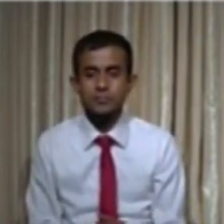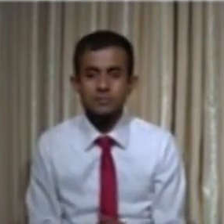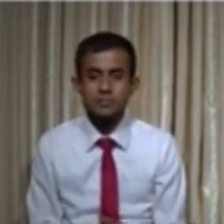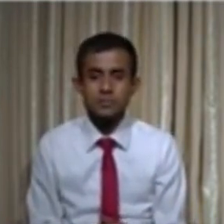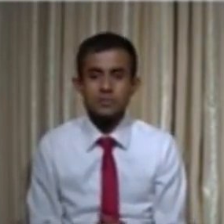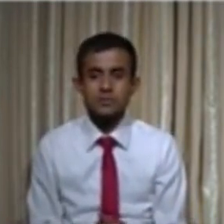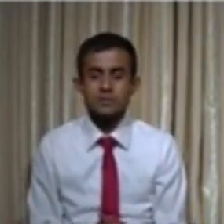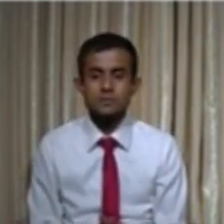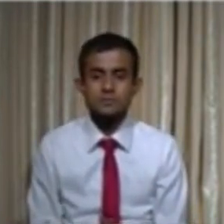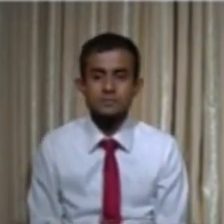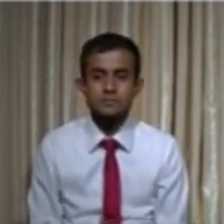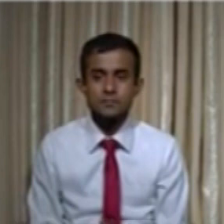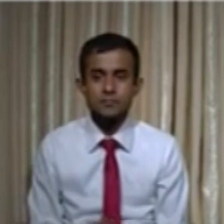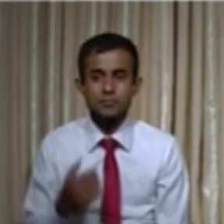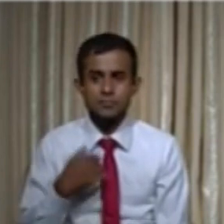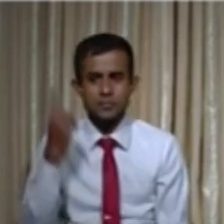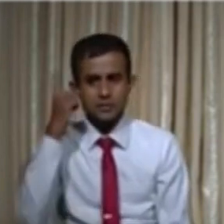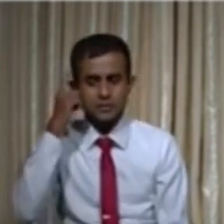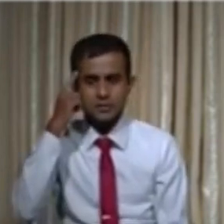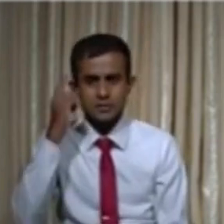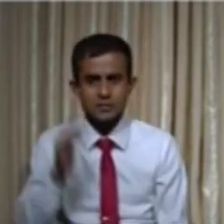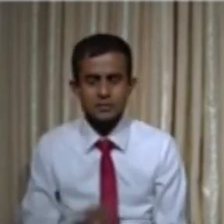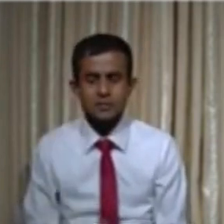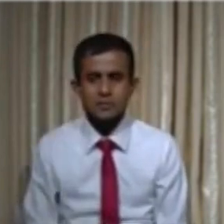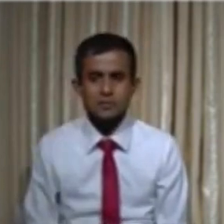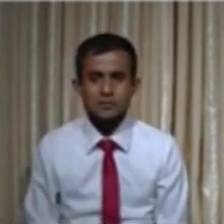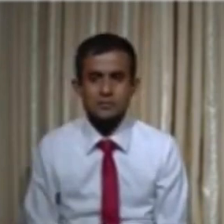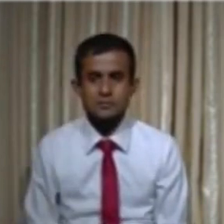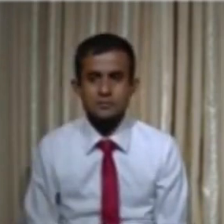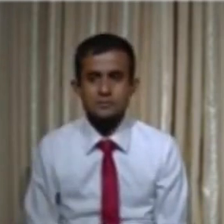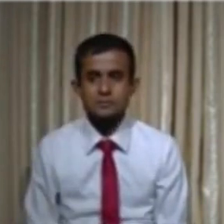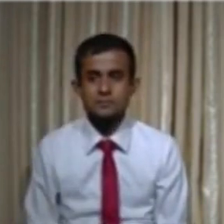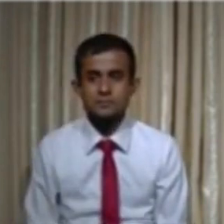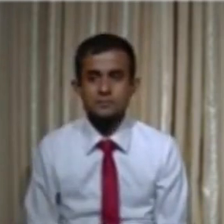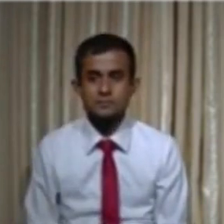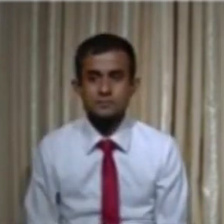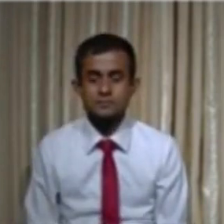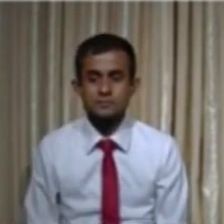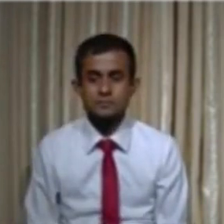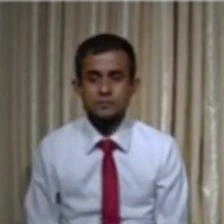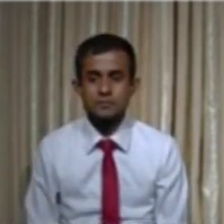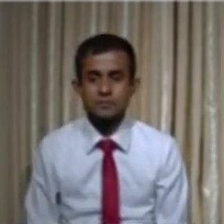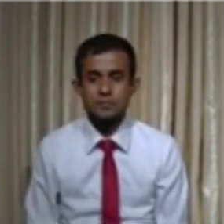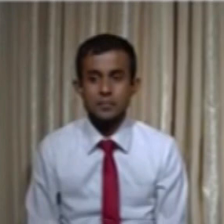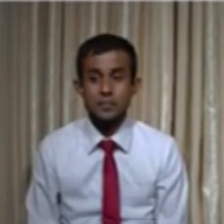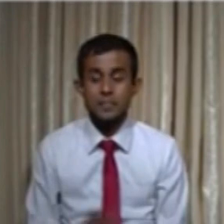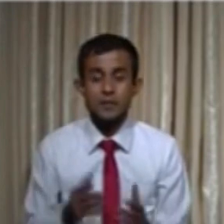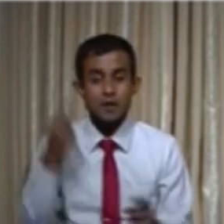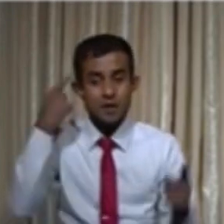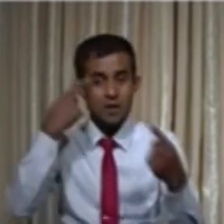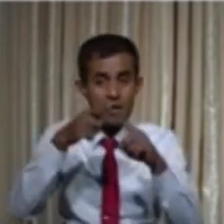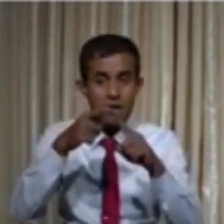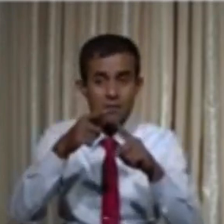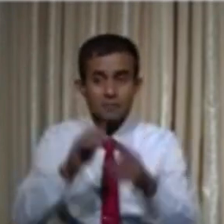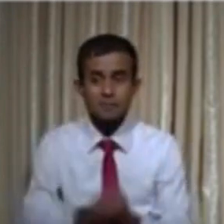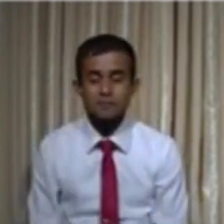say it. He's a man who has been quite strident when it comes to human rights. He should know better. In fact, if I can have